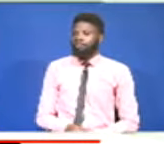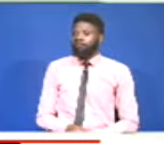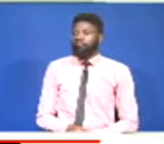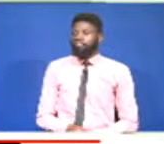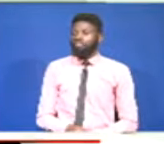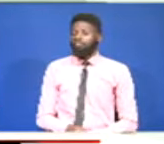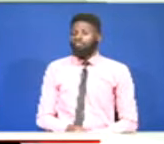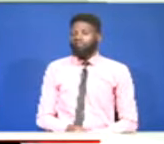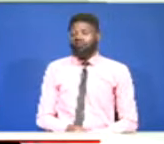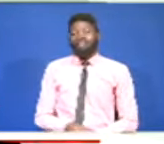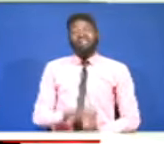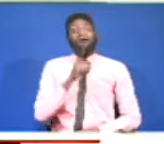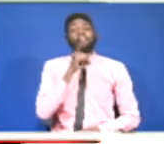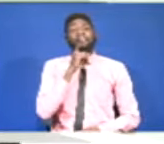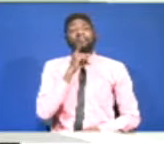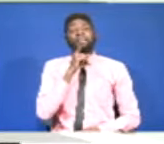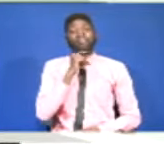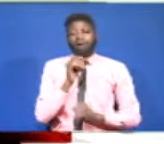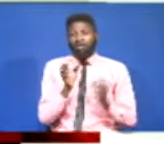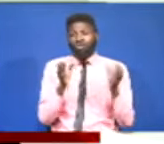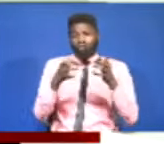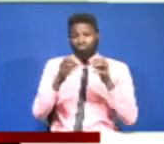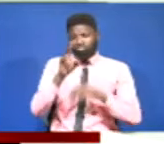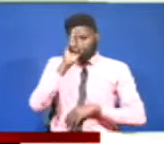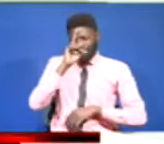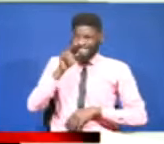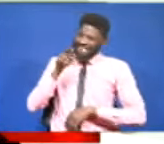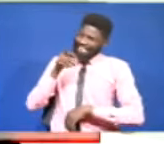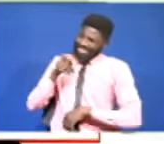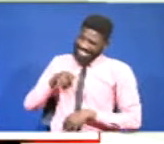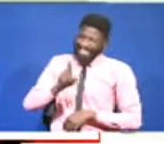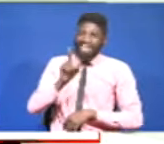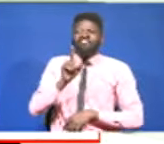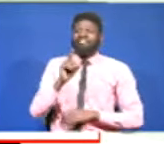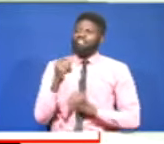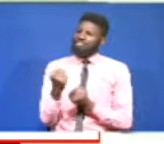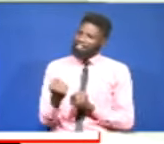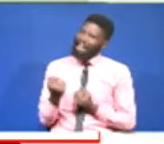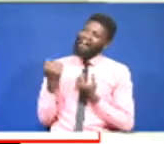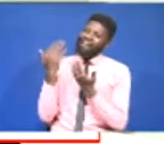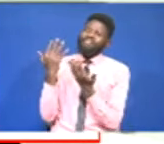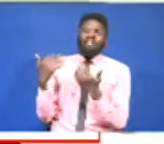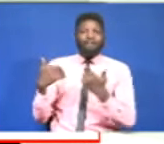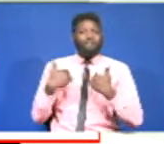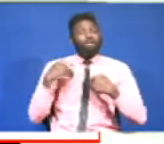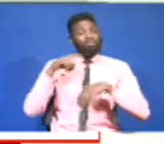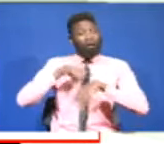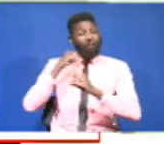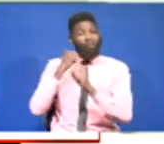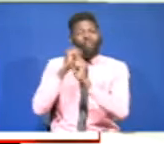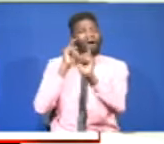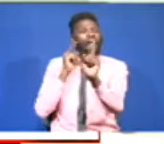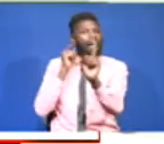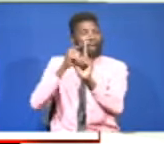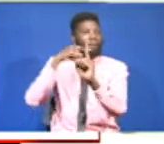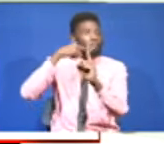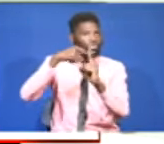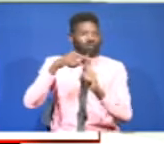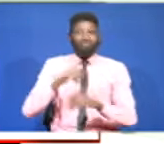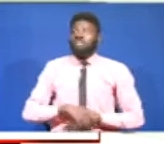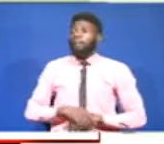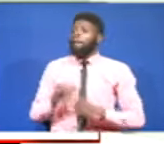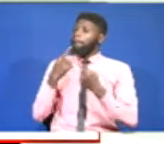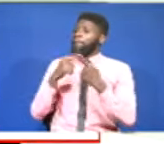Now, men in uniform often make sacrifices beyond their normal call of duty for the common good. Unfortunately, most of their good